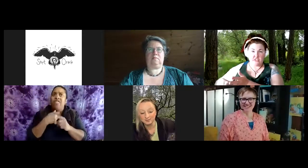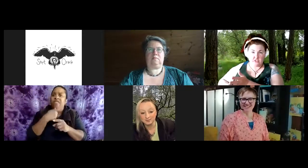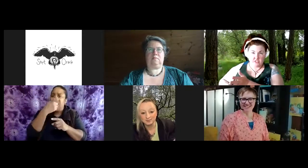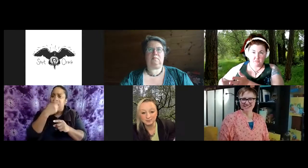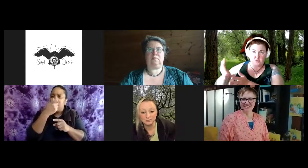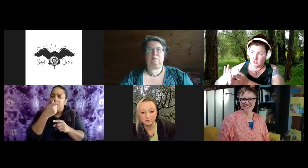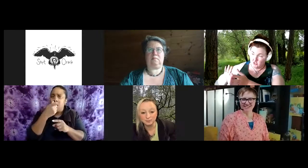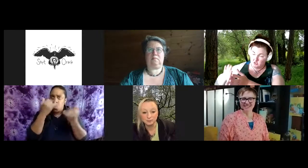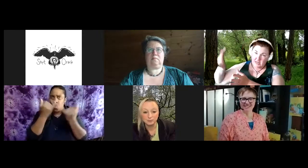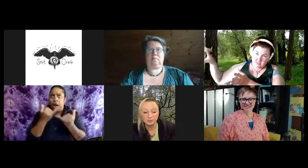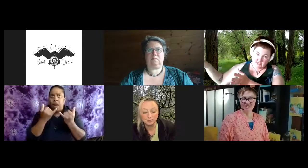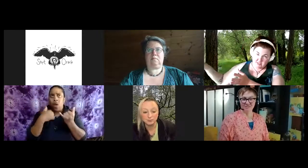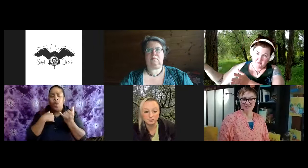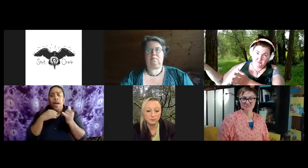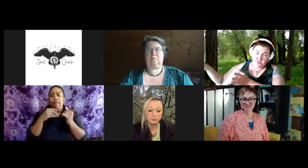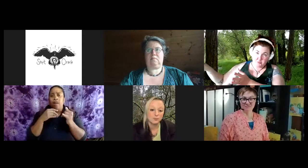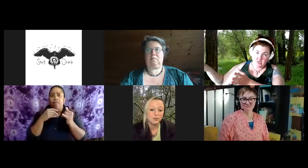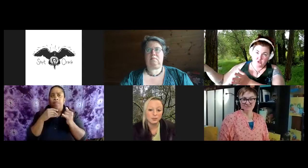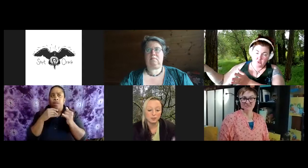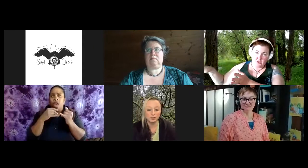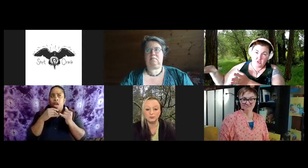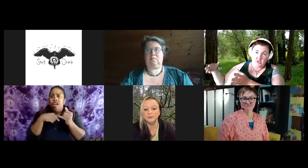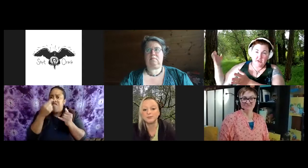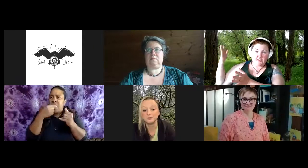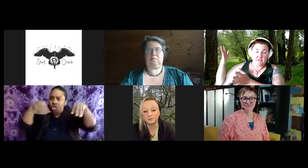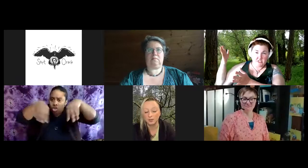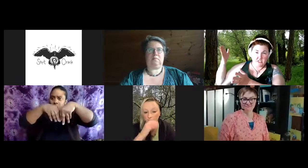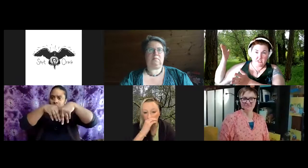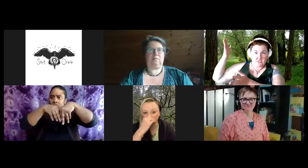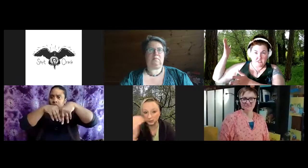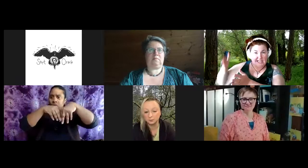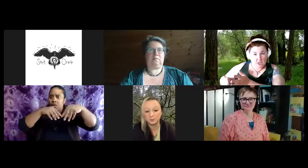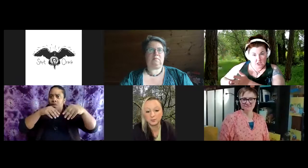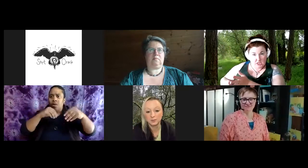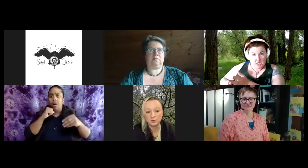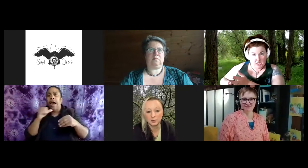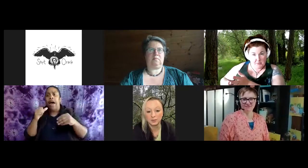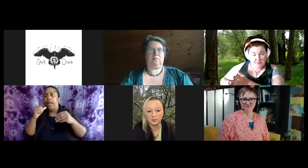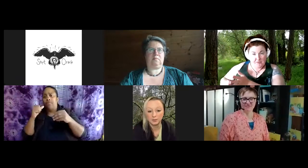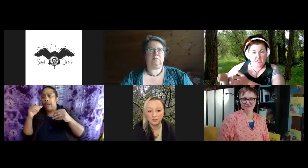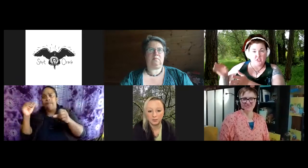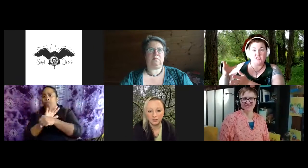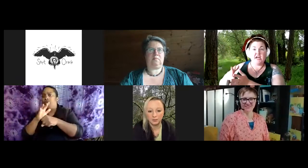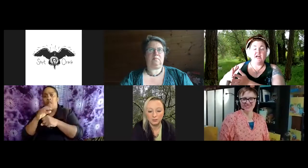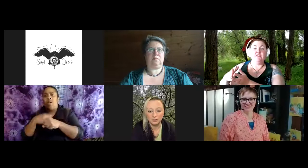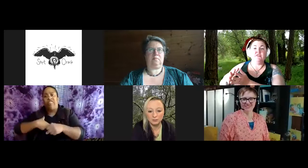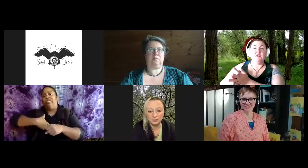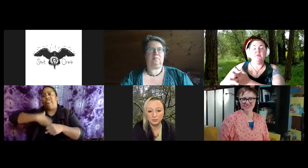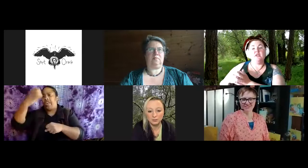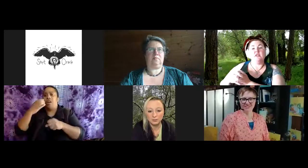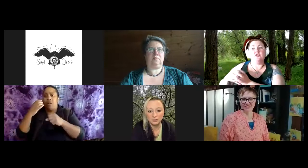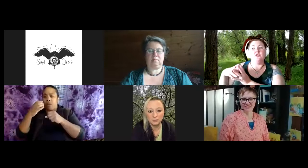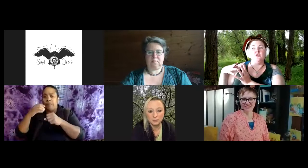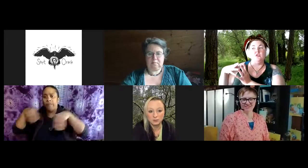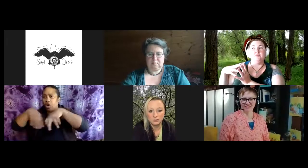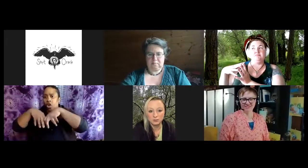have shears between you and the supernatural world versus blackout curtains. You just have